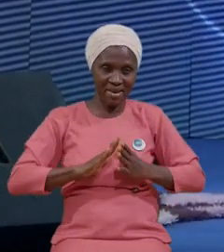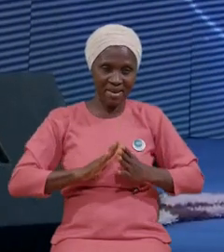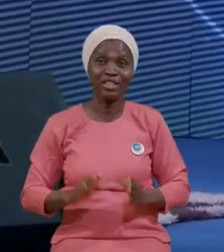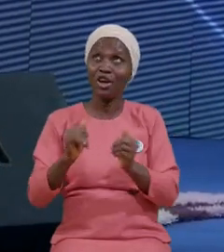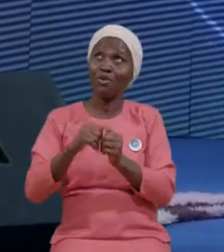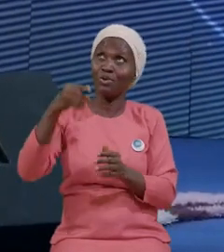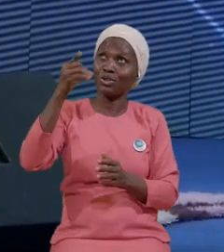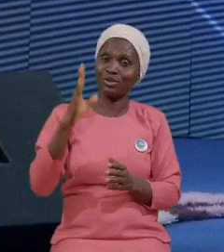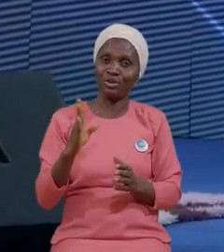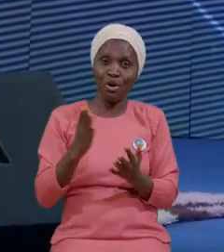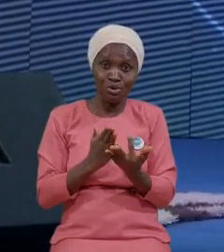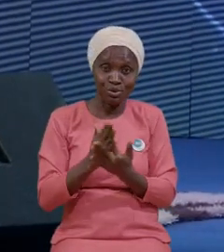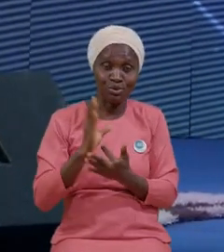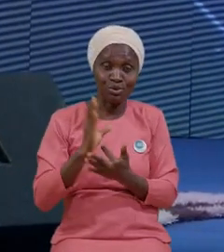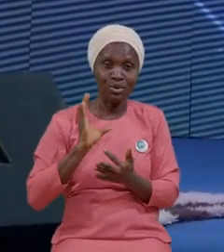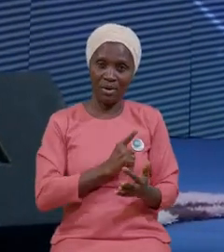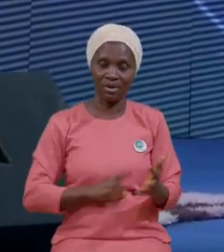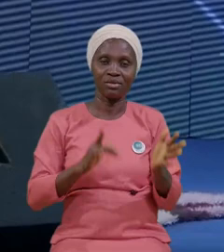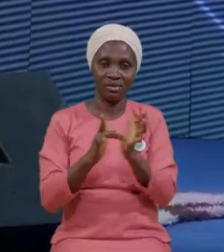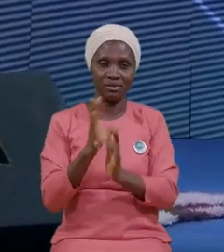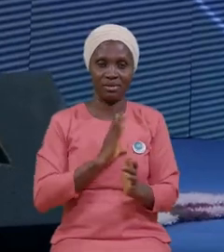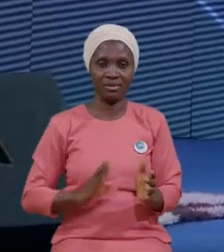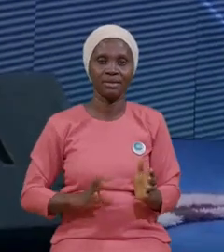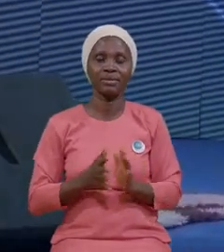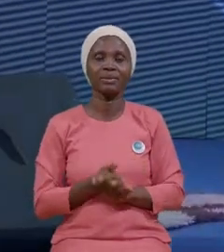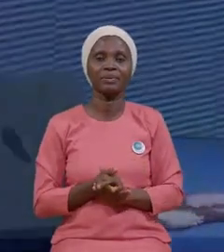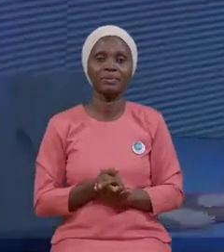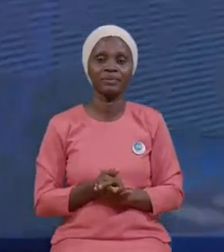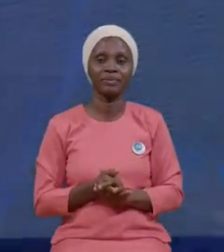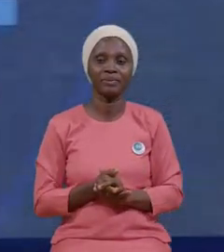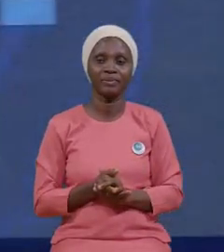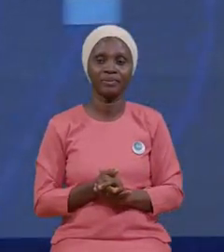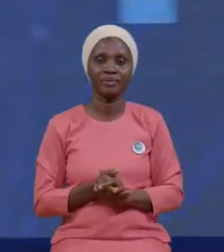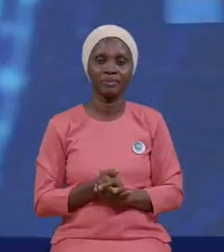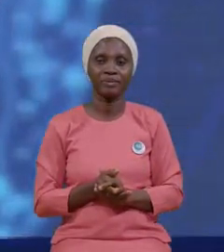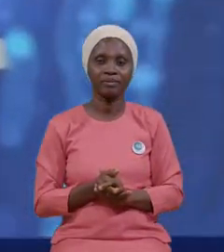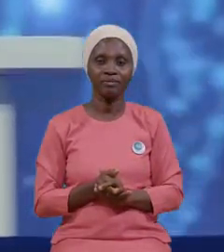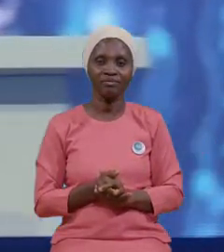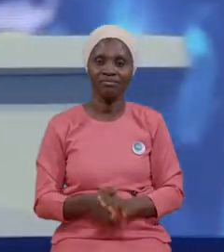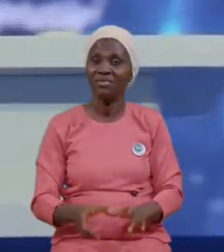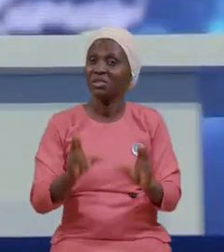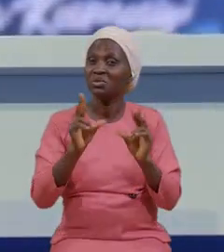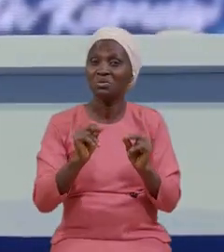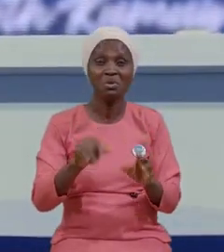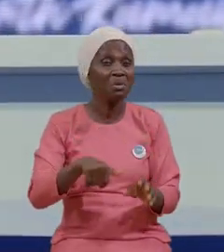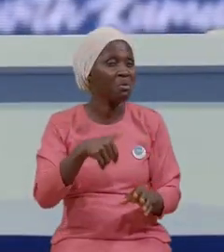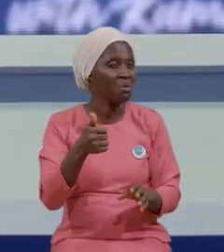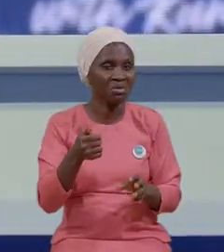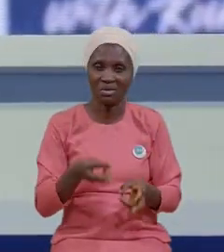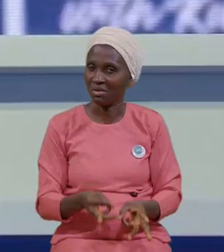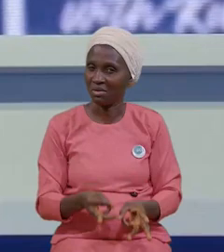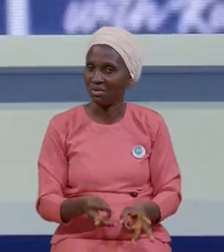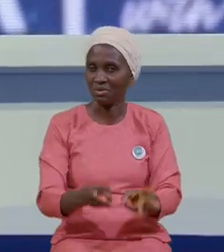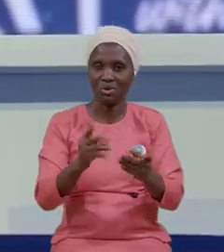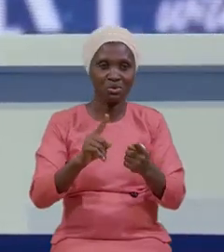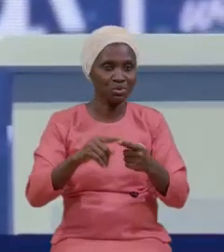Lord Jesus Christ. no other means of having